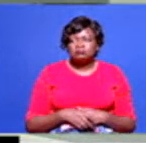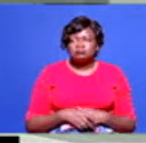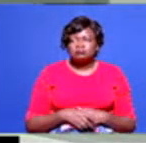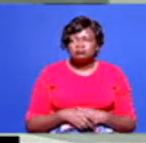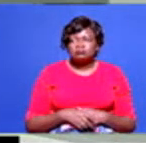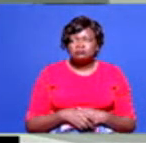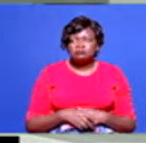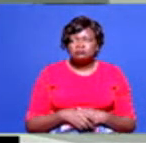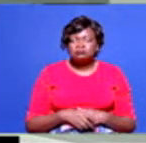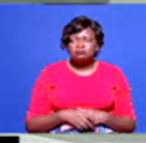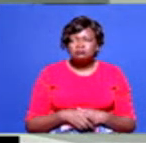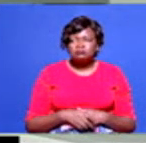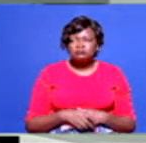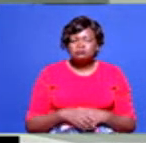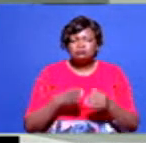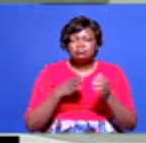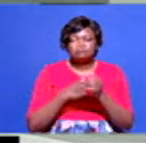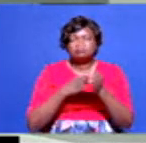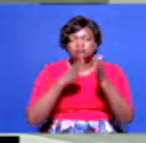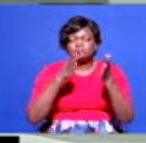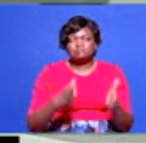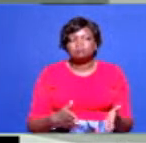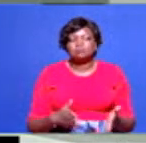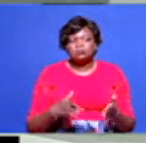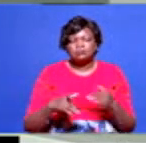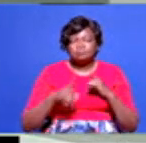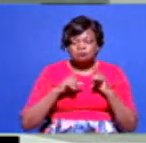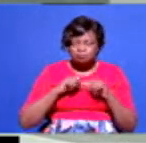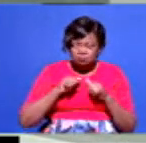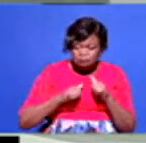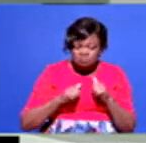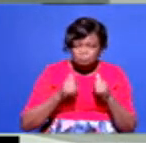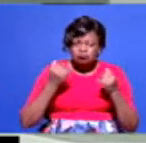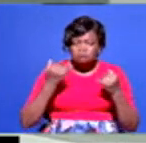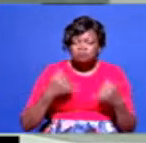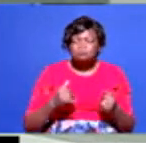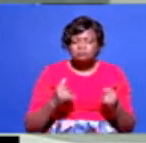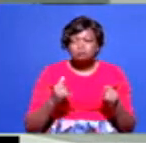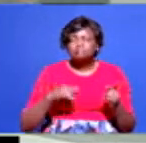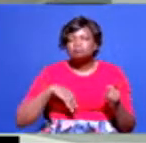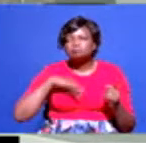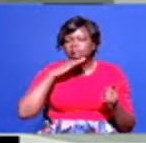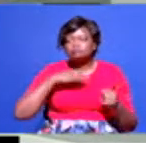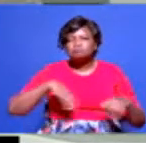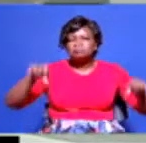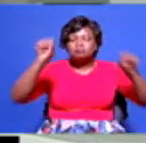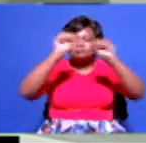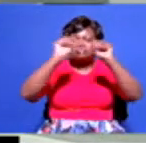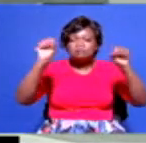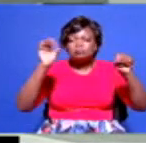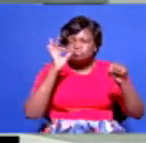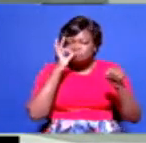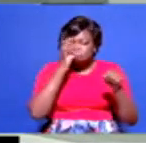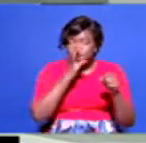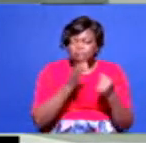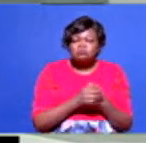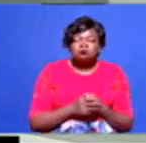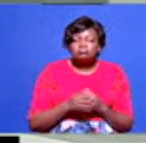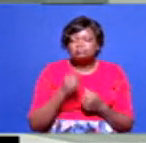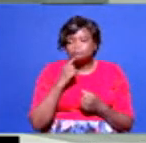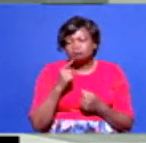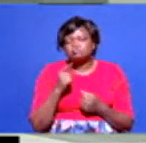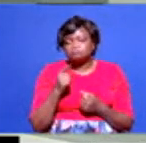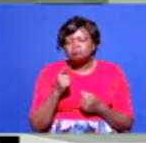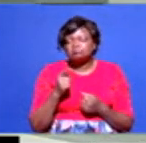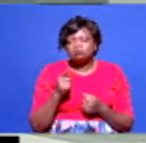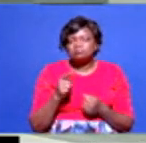Now, leaders have been reacting to the news of the death of former President Mwai Kibaki, heaping praise on the fallen Kenya's third